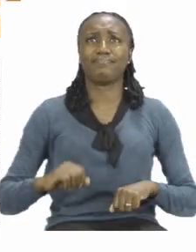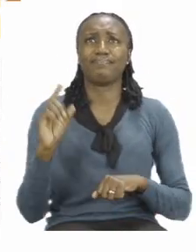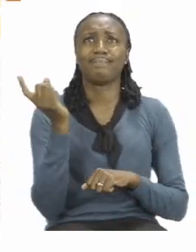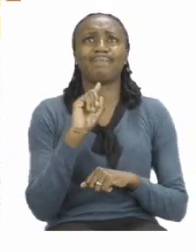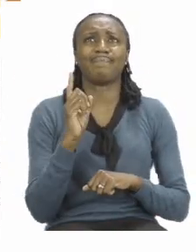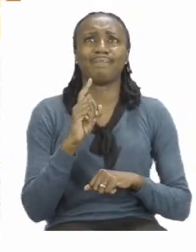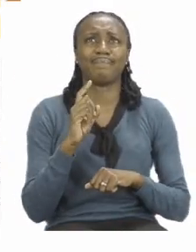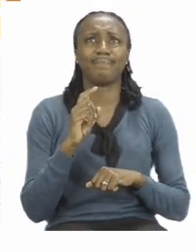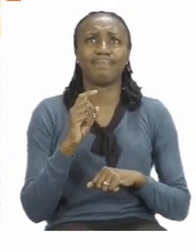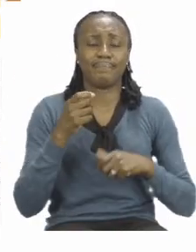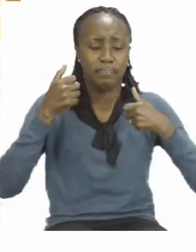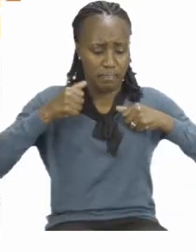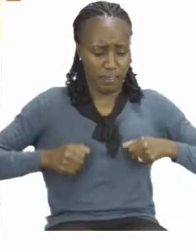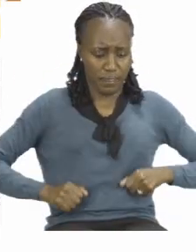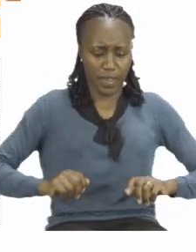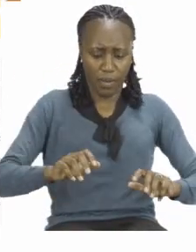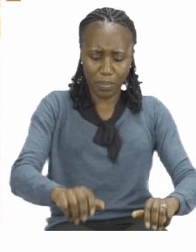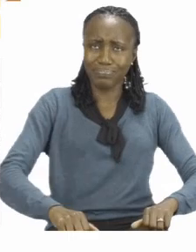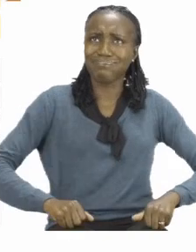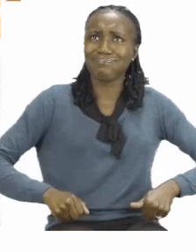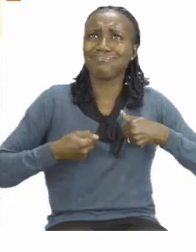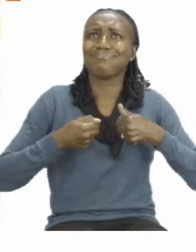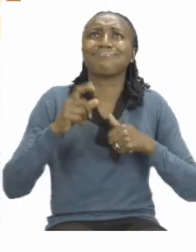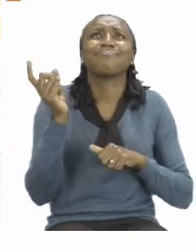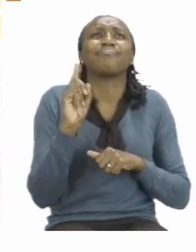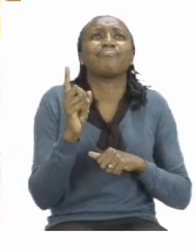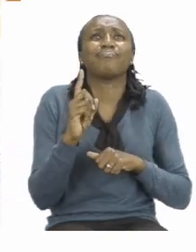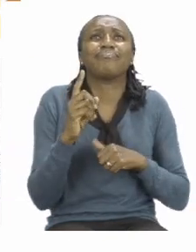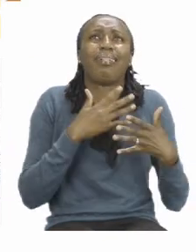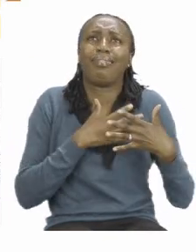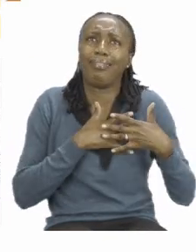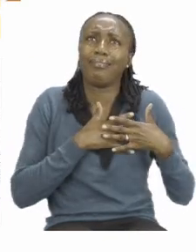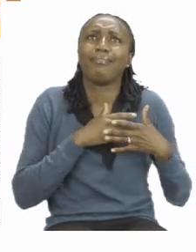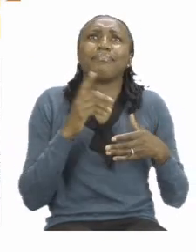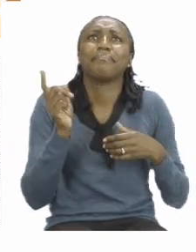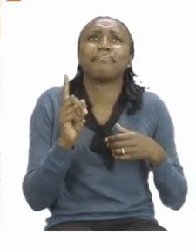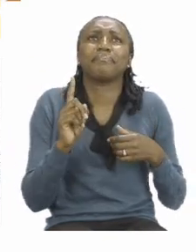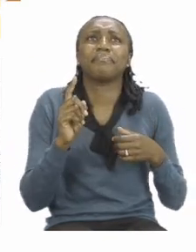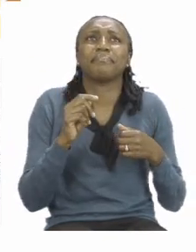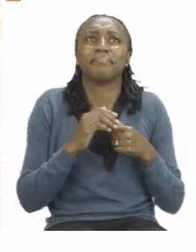What does Mike like to wear?